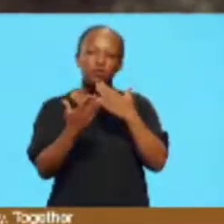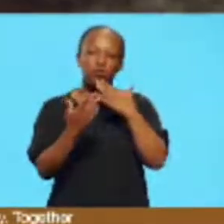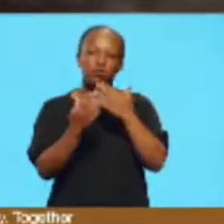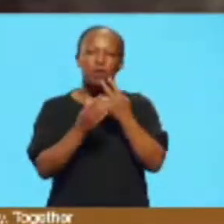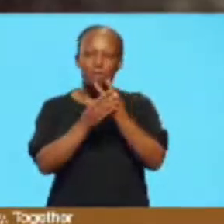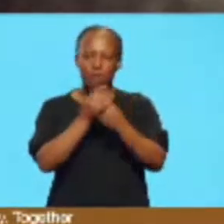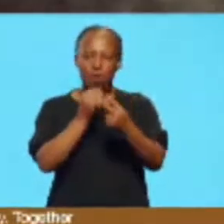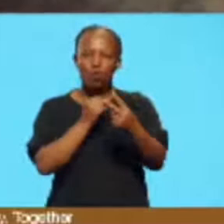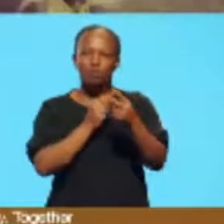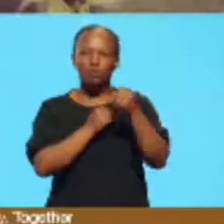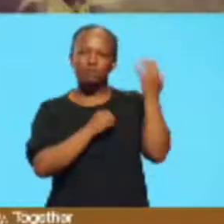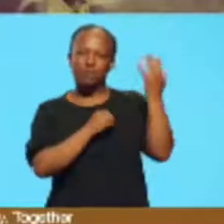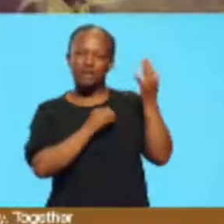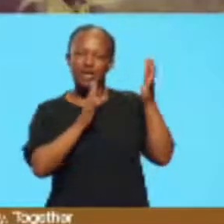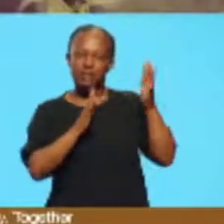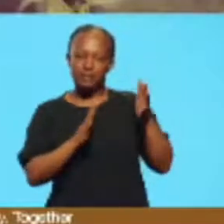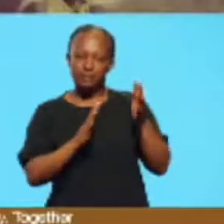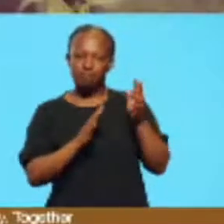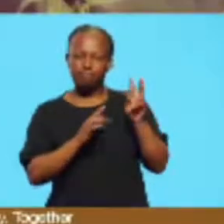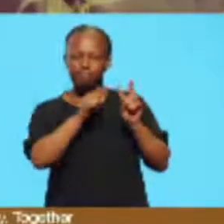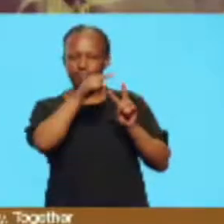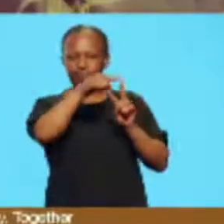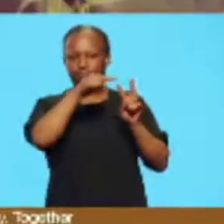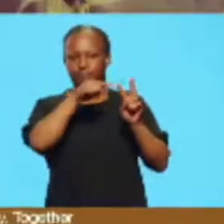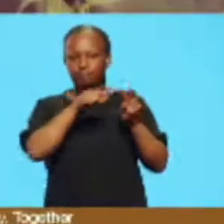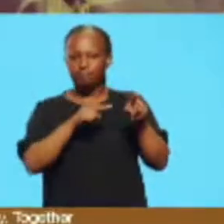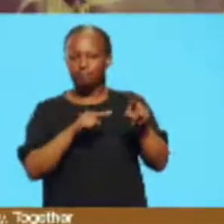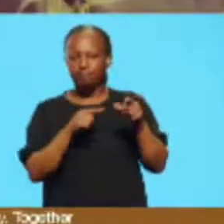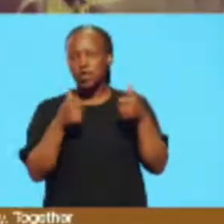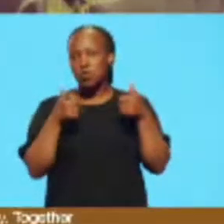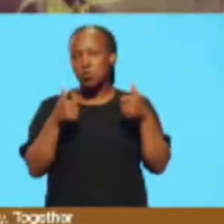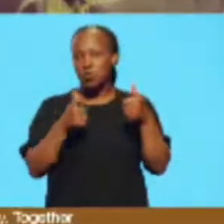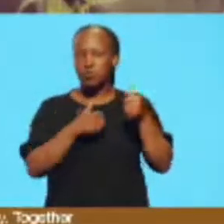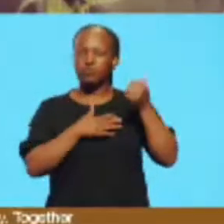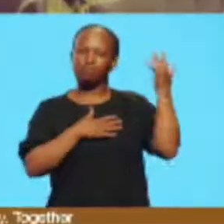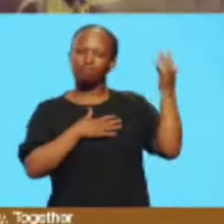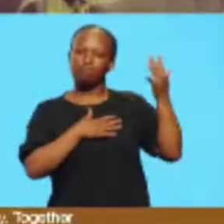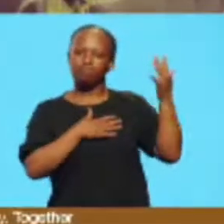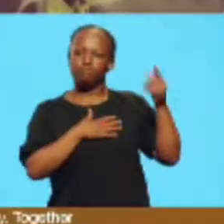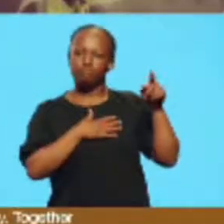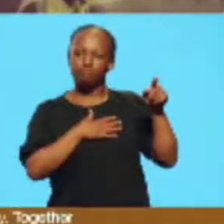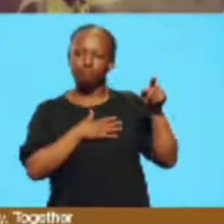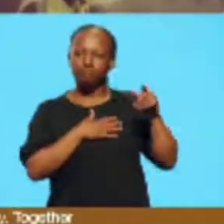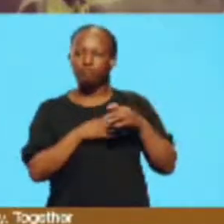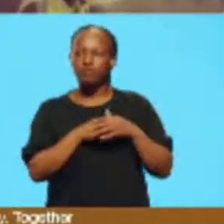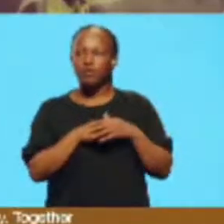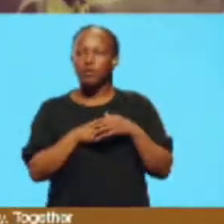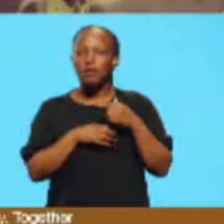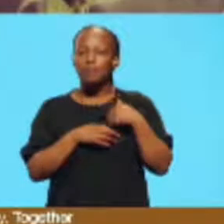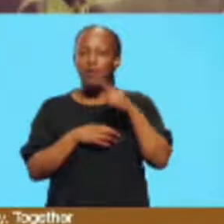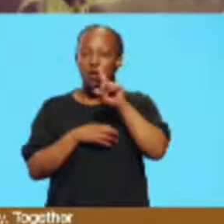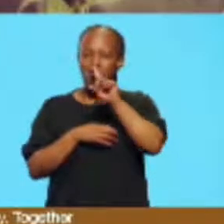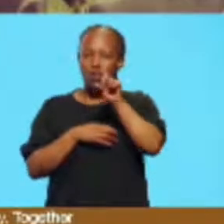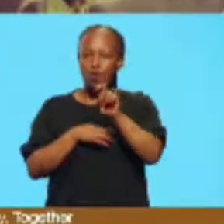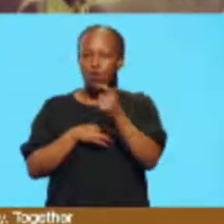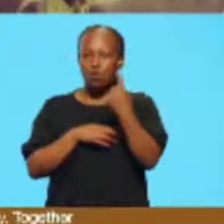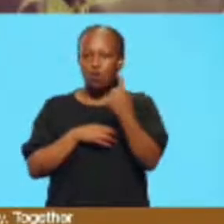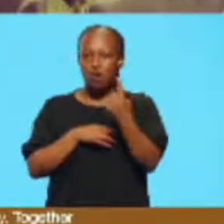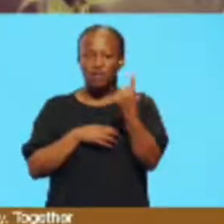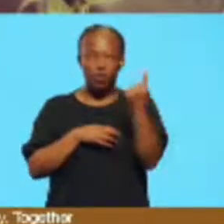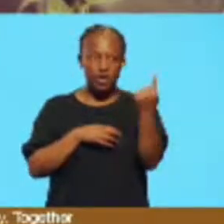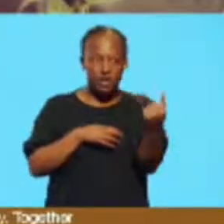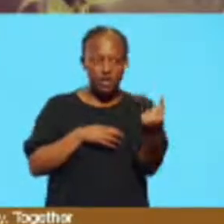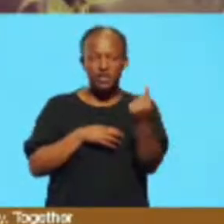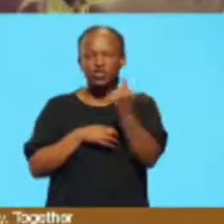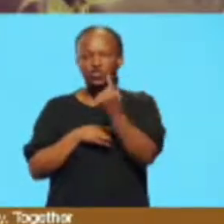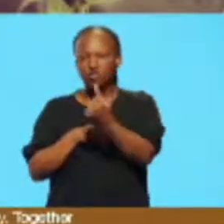two presenters. That was a good presentation. I've got one question for each